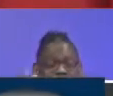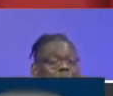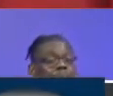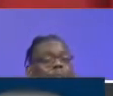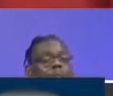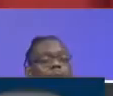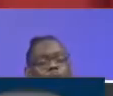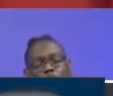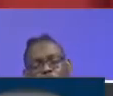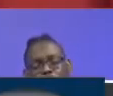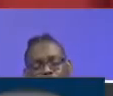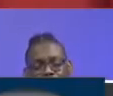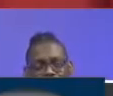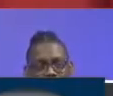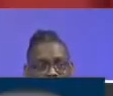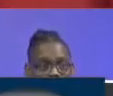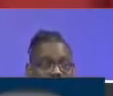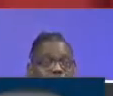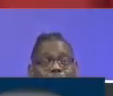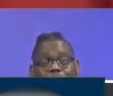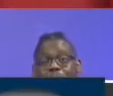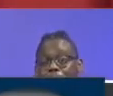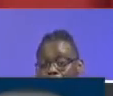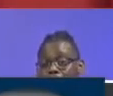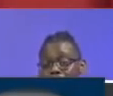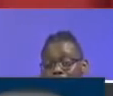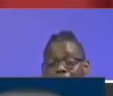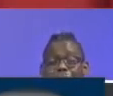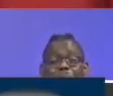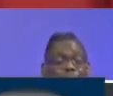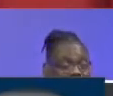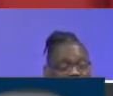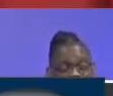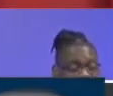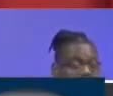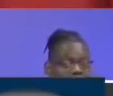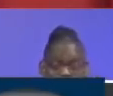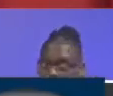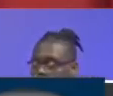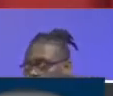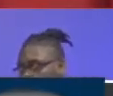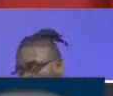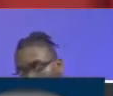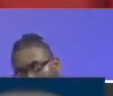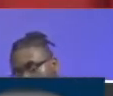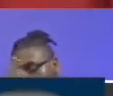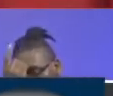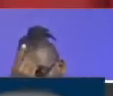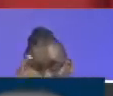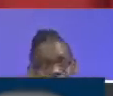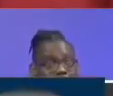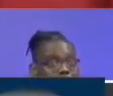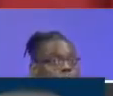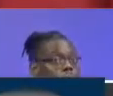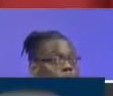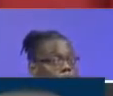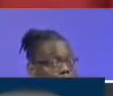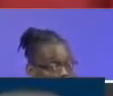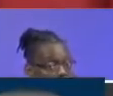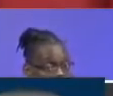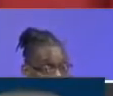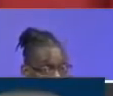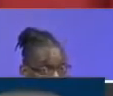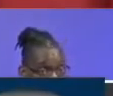COVID-19 particular disease, to be declared, put into a schedule, and then in